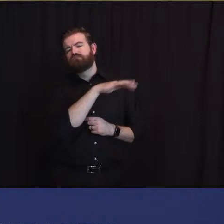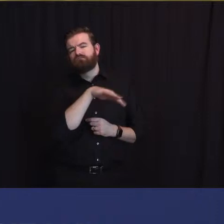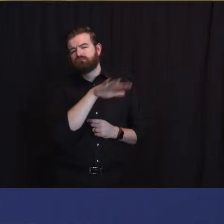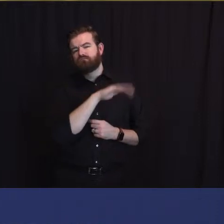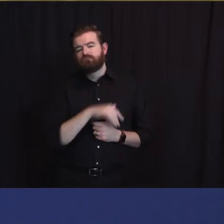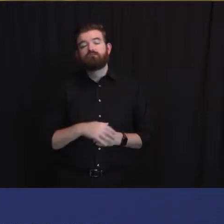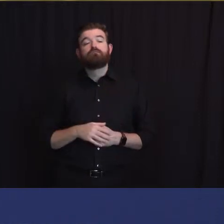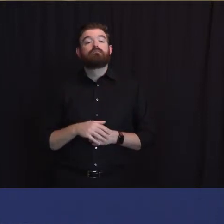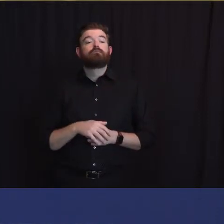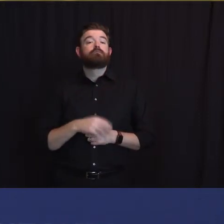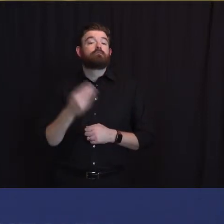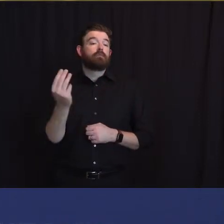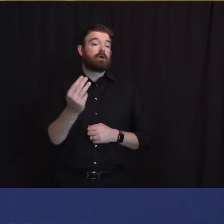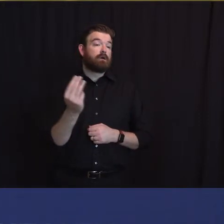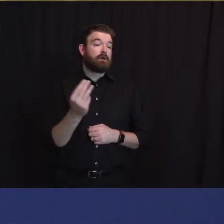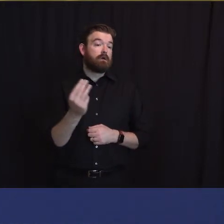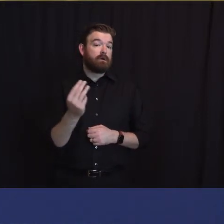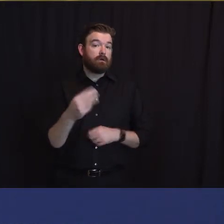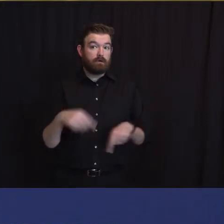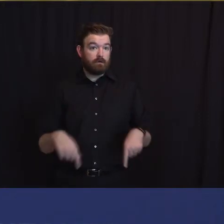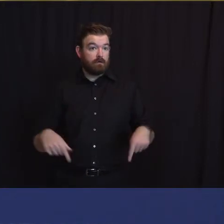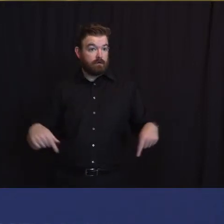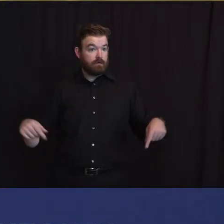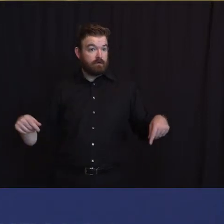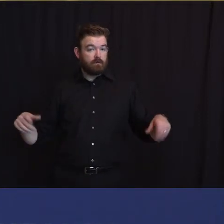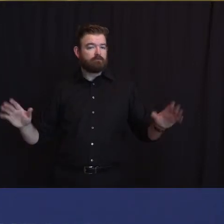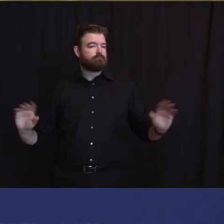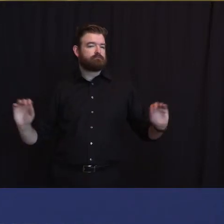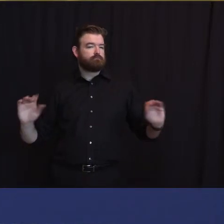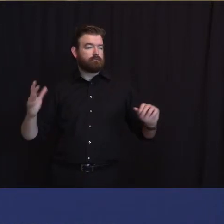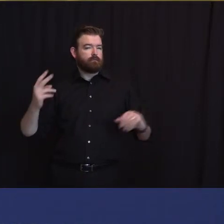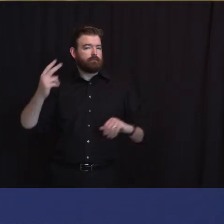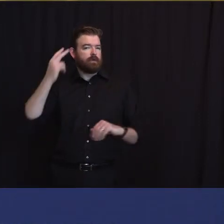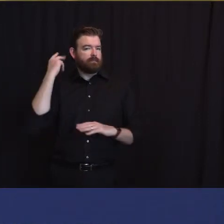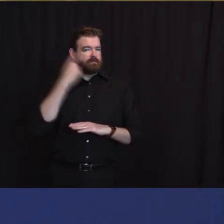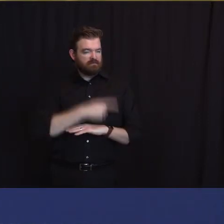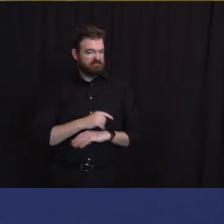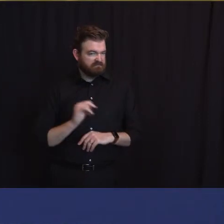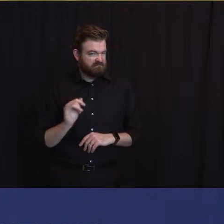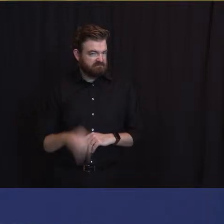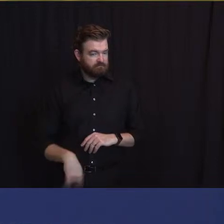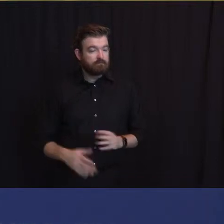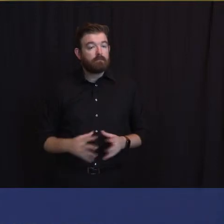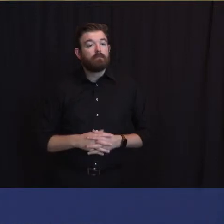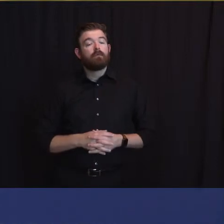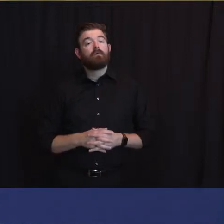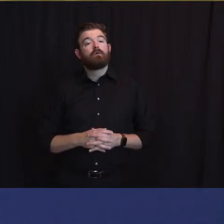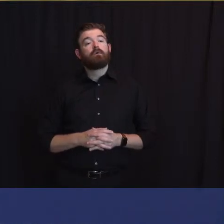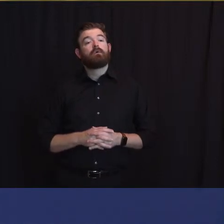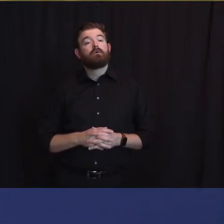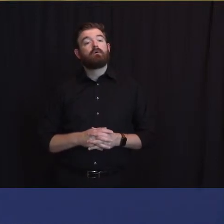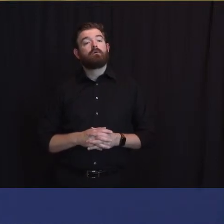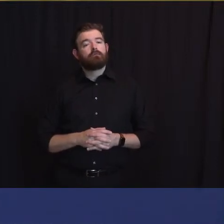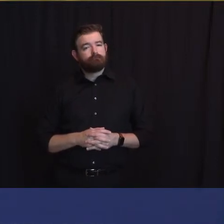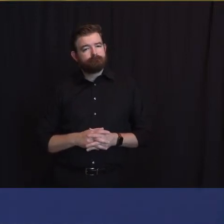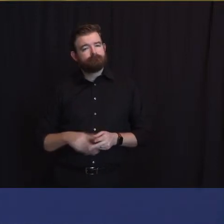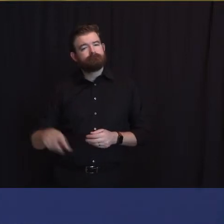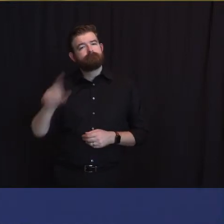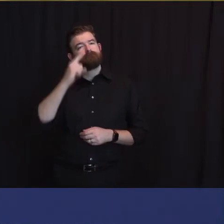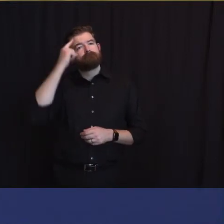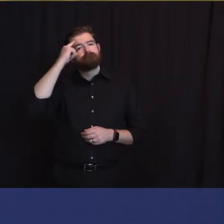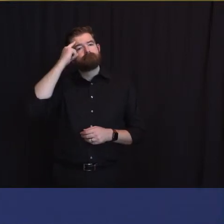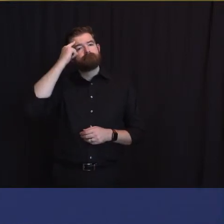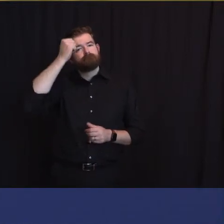not surprisingly, because it is Memorial Day weekend. And let's keep all of our veterans and members of active service in our prayers, particularly those who have